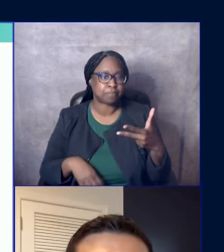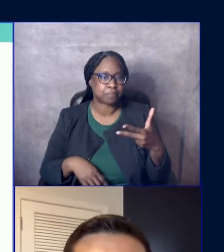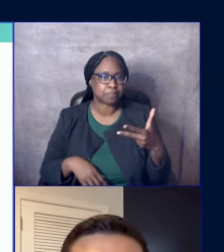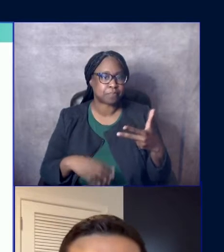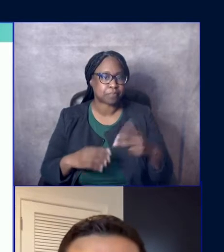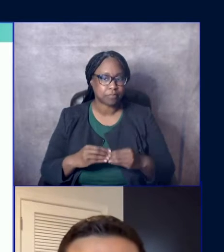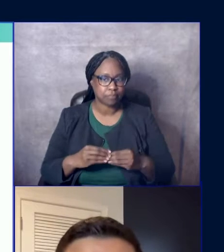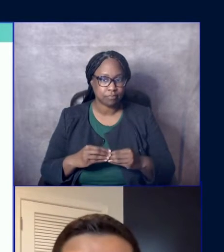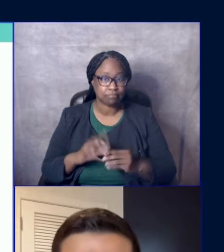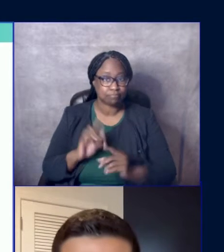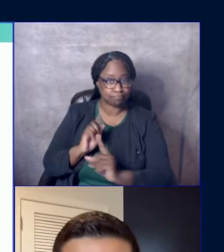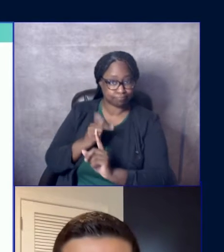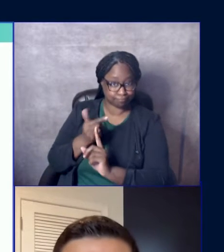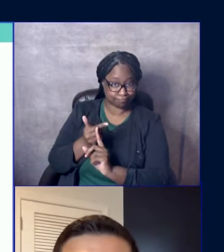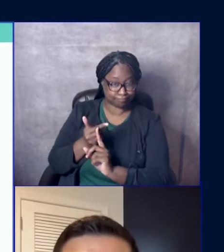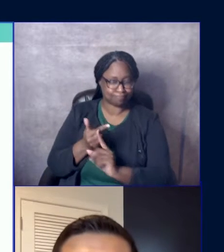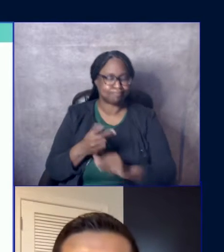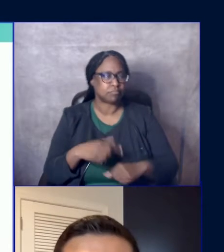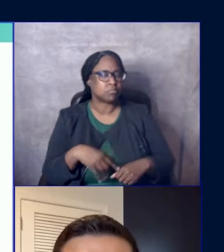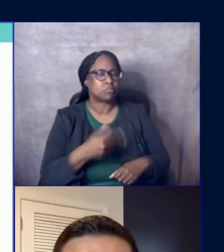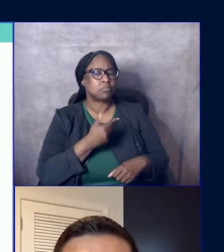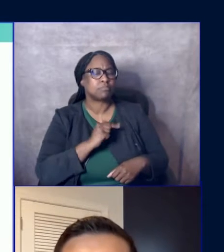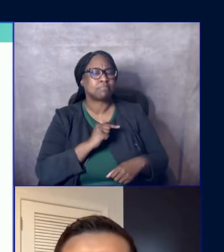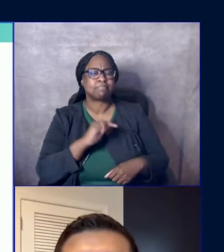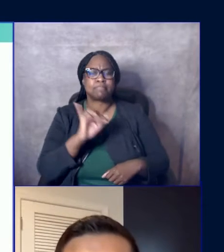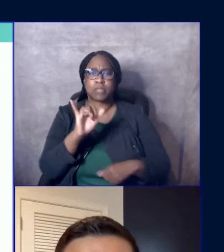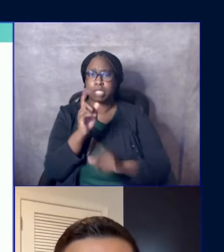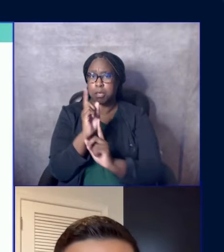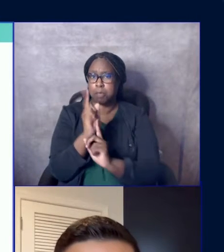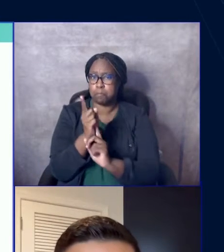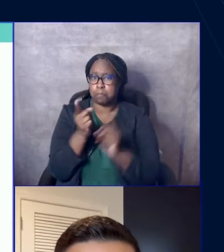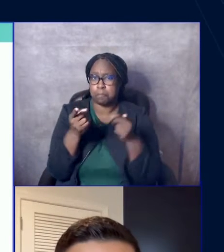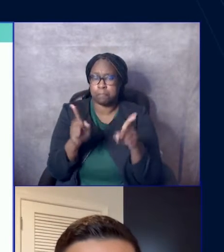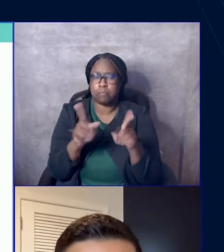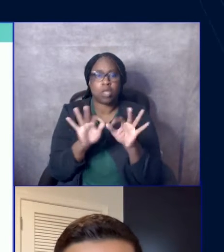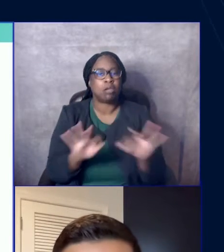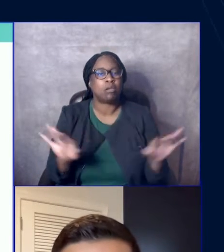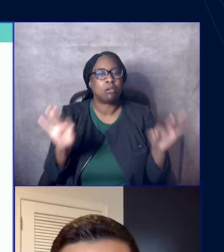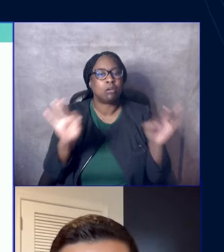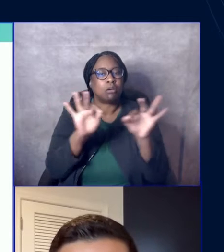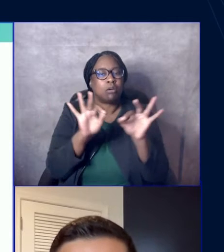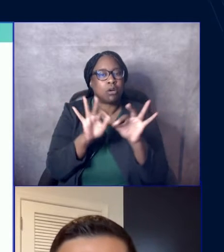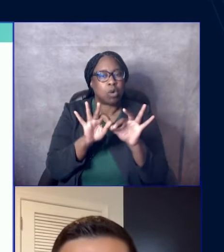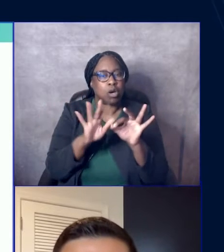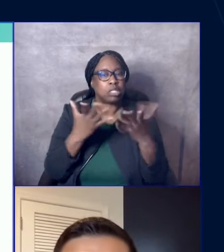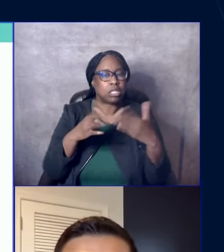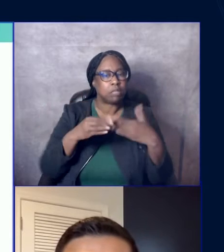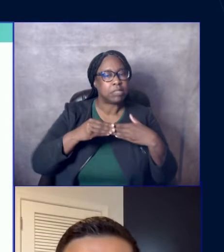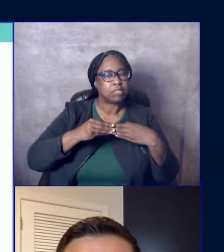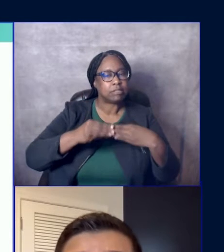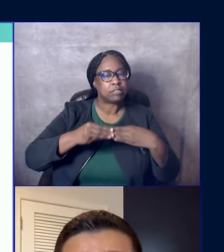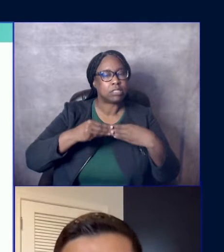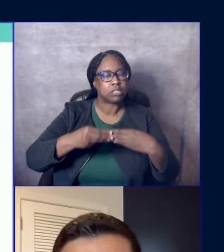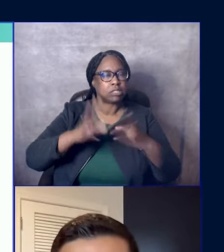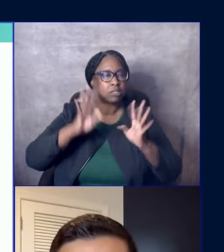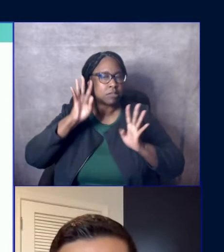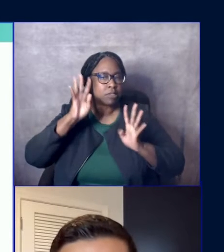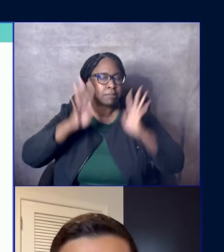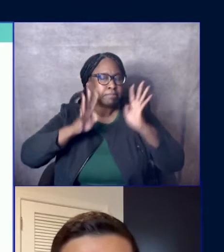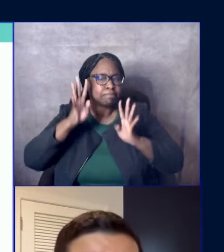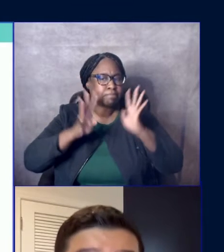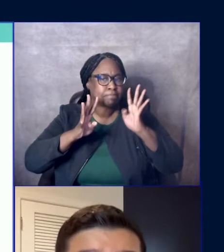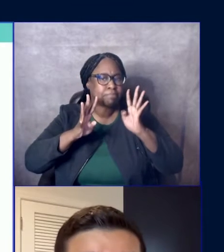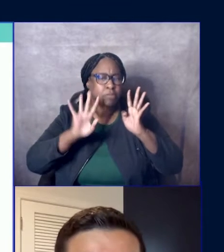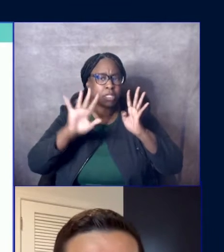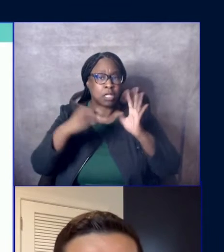In responding to the moment, it was really important to be agile in making sure that we recognized